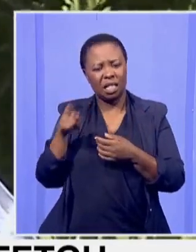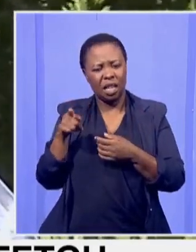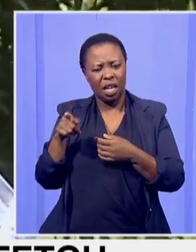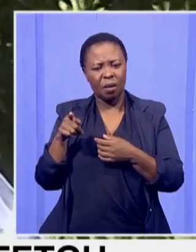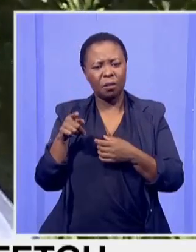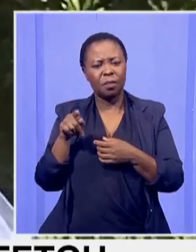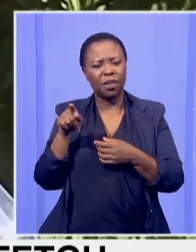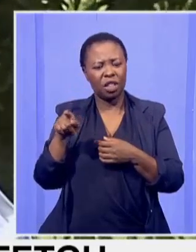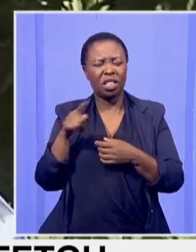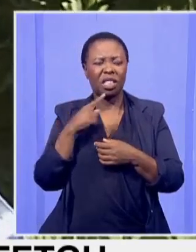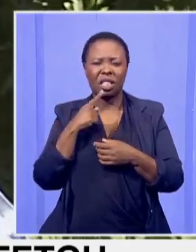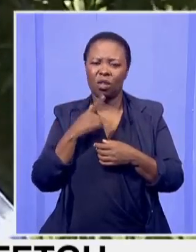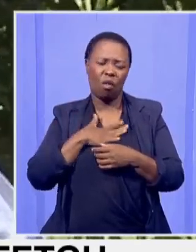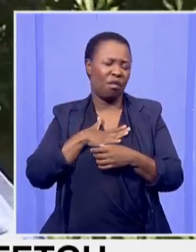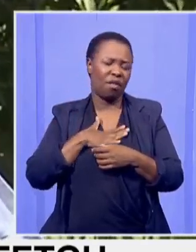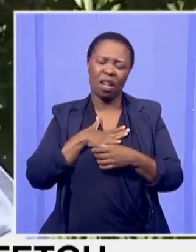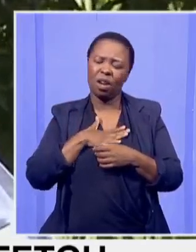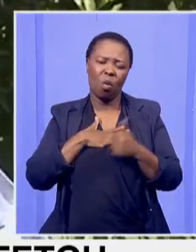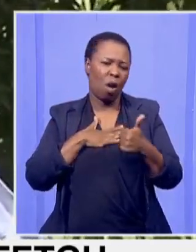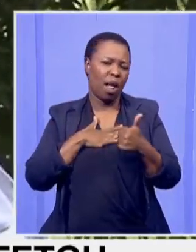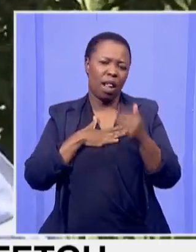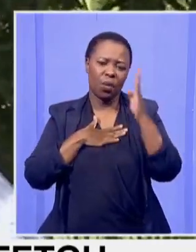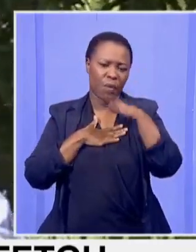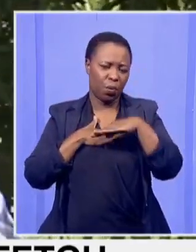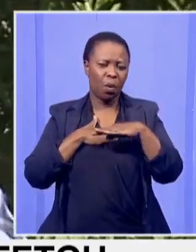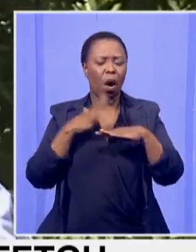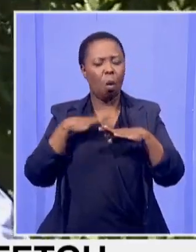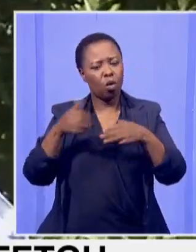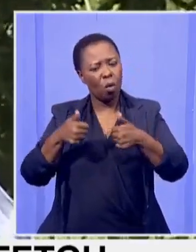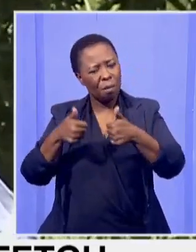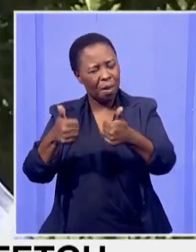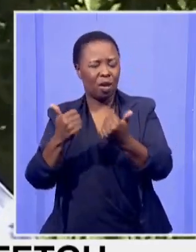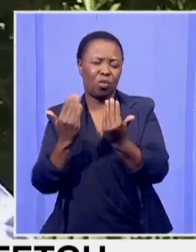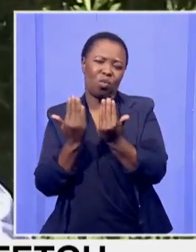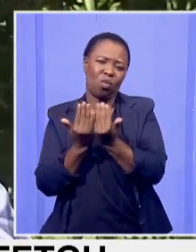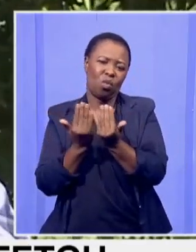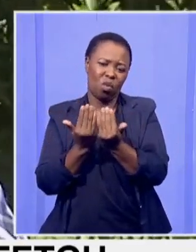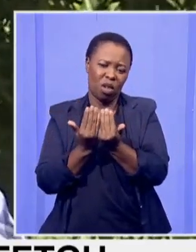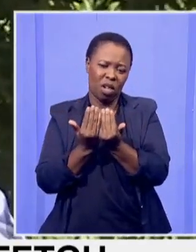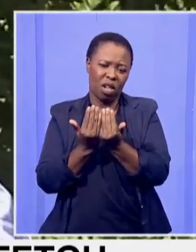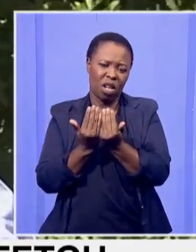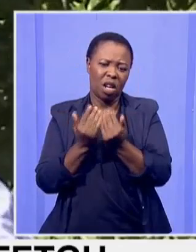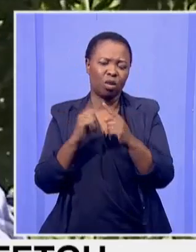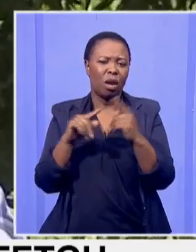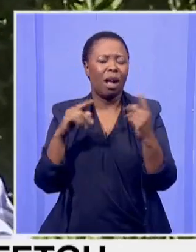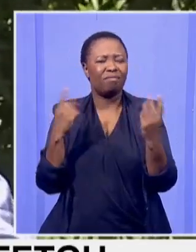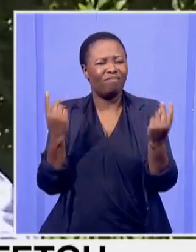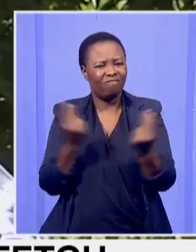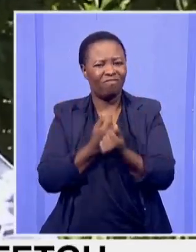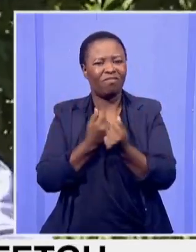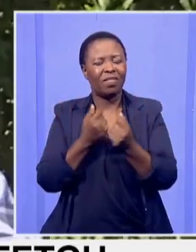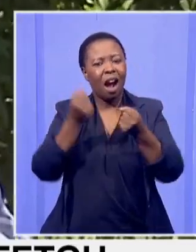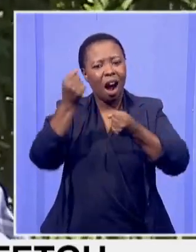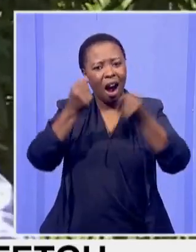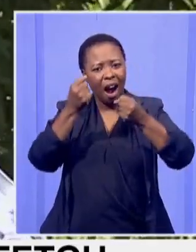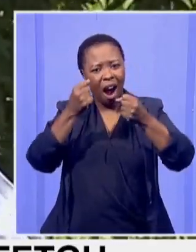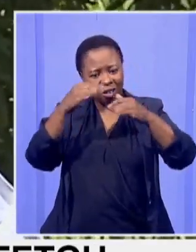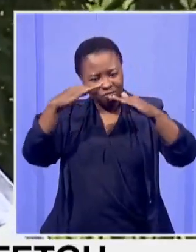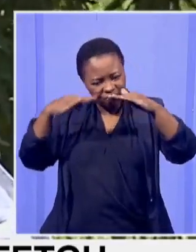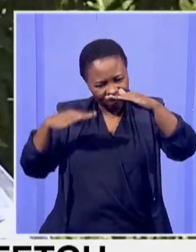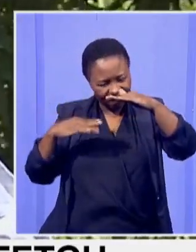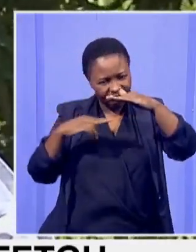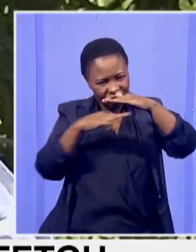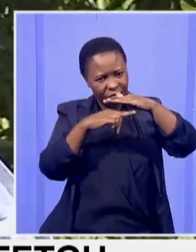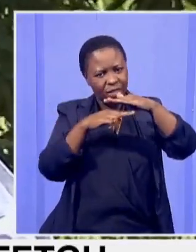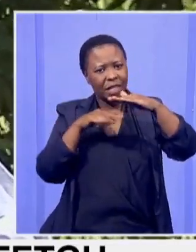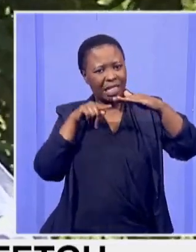that she's not feeling well. She wants to go back to school, and unfortunately for him, she was under that car that hit them with her